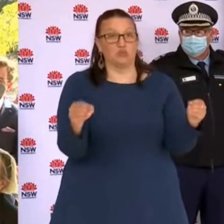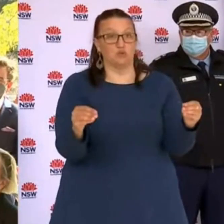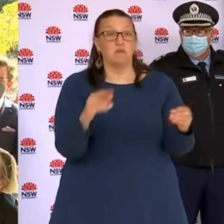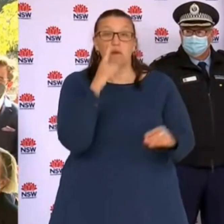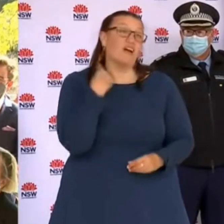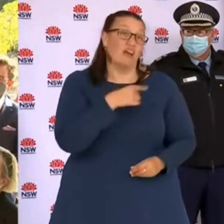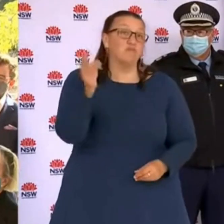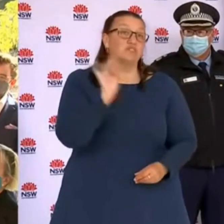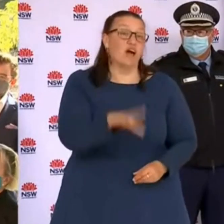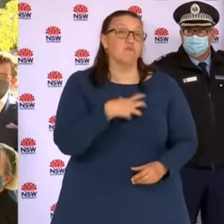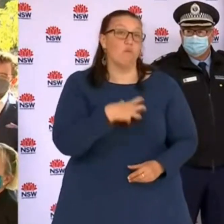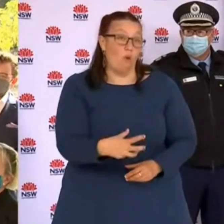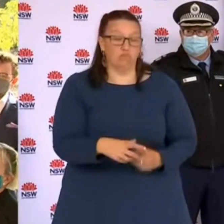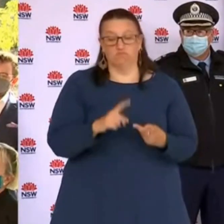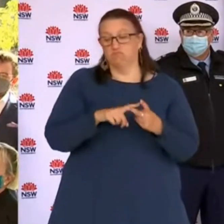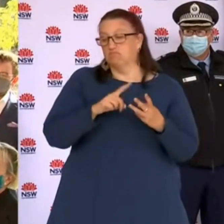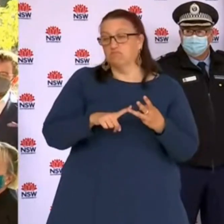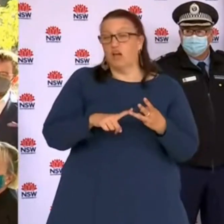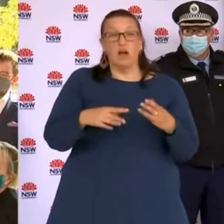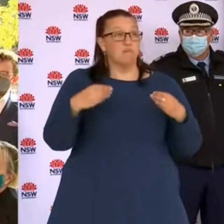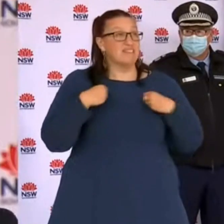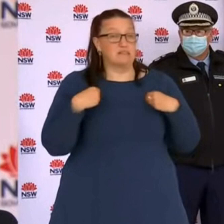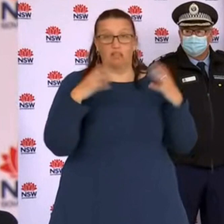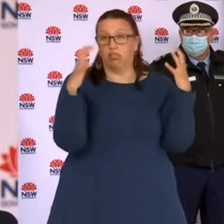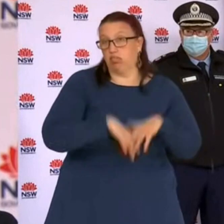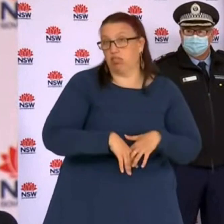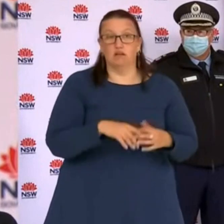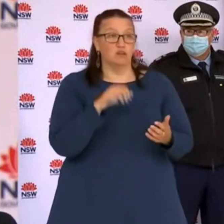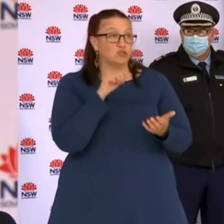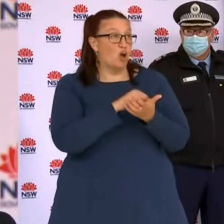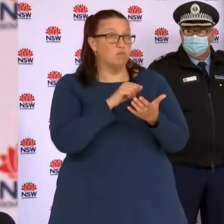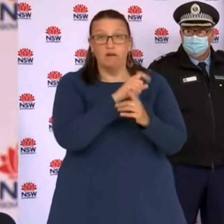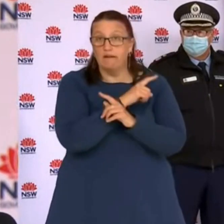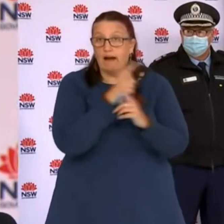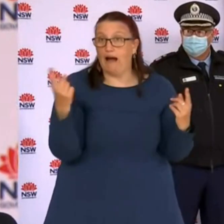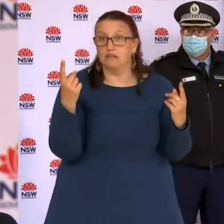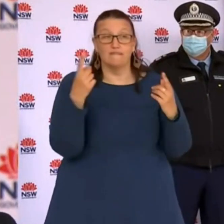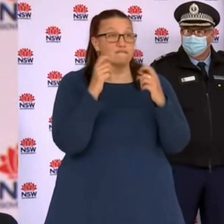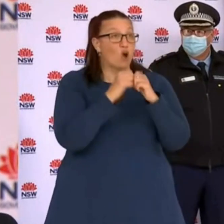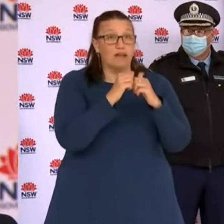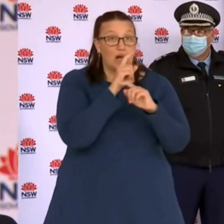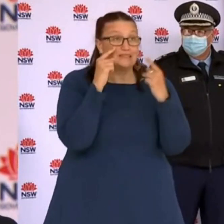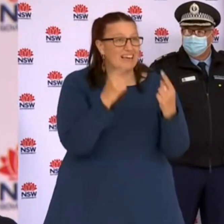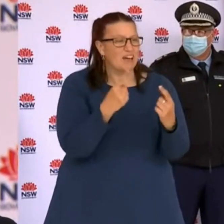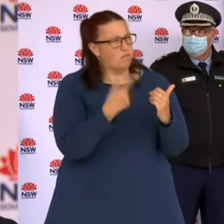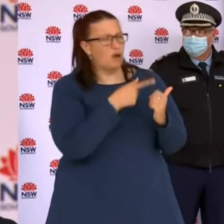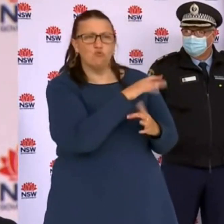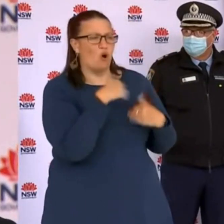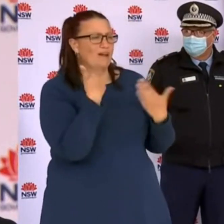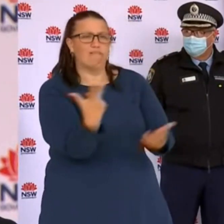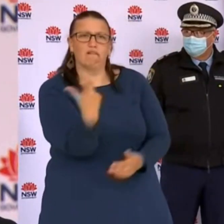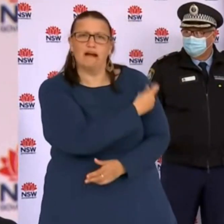But young people cannot get vaccinated. The elderly can, and young people are being asked to make all these sacrifices to protect